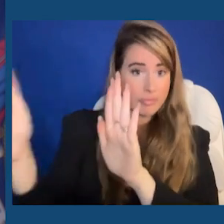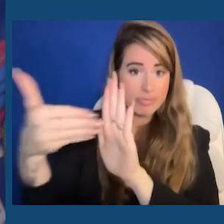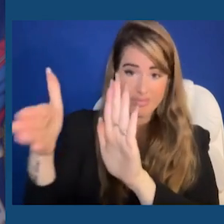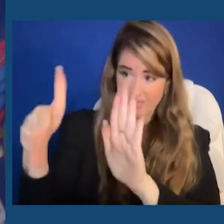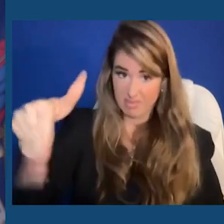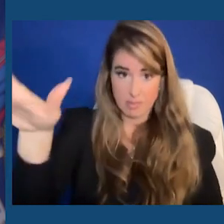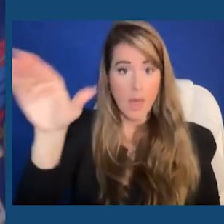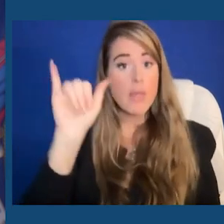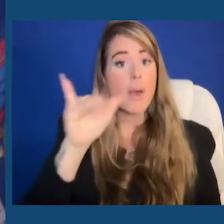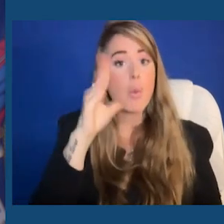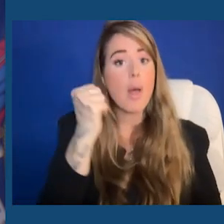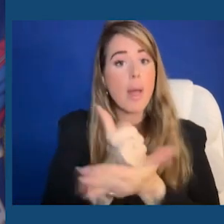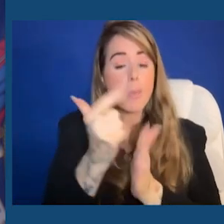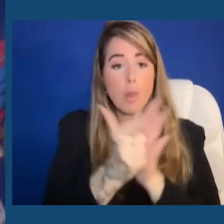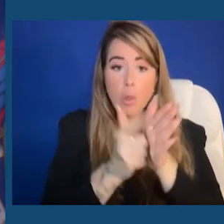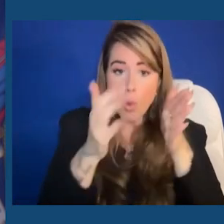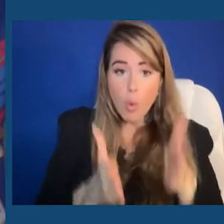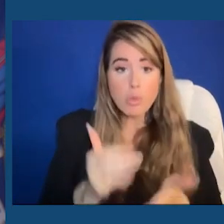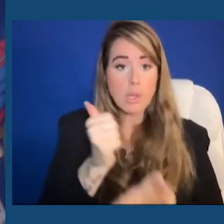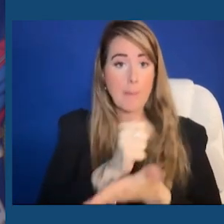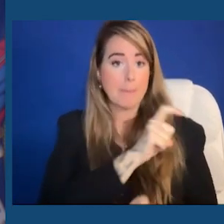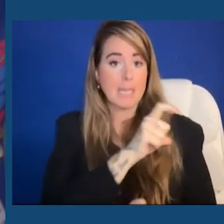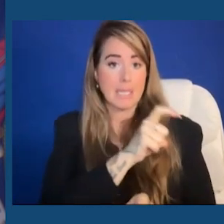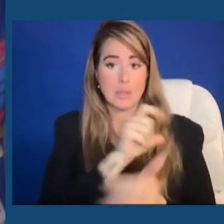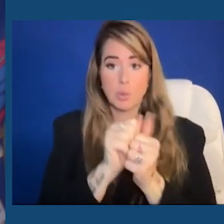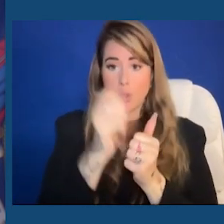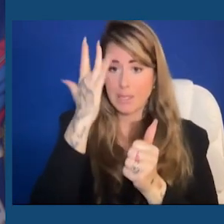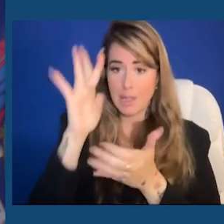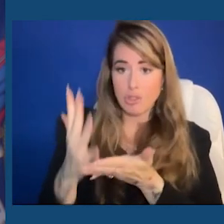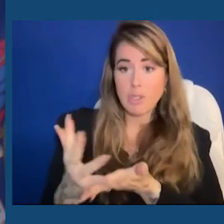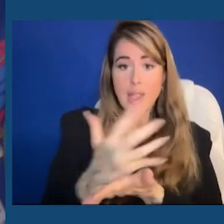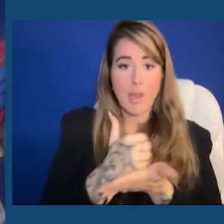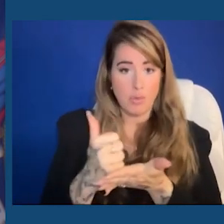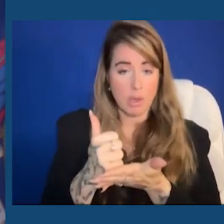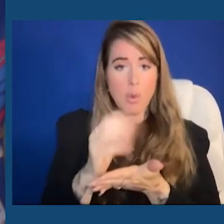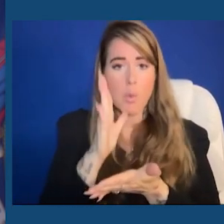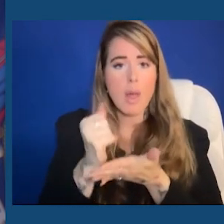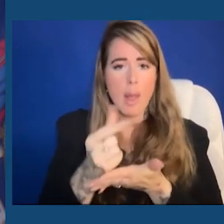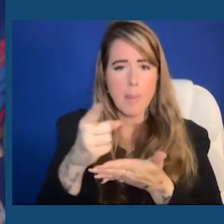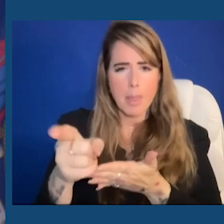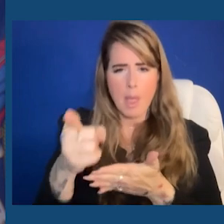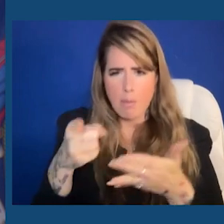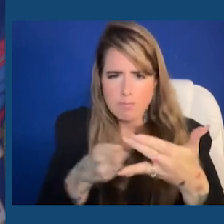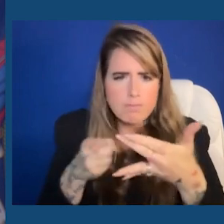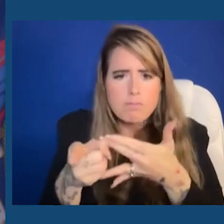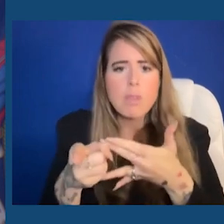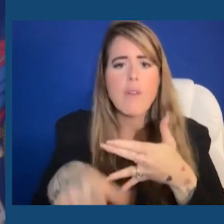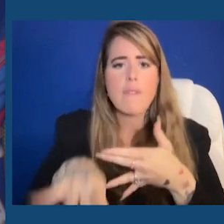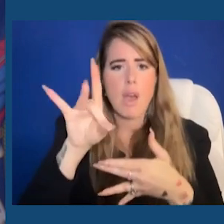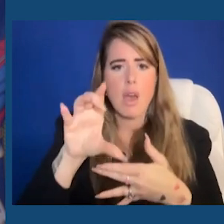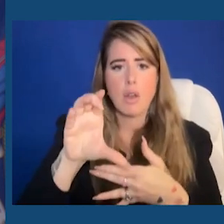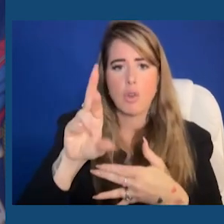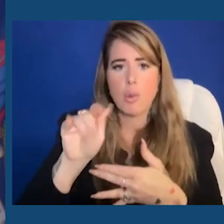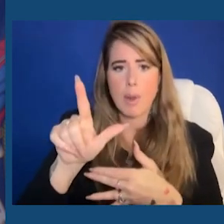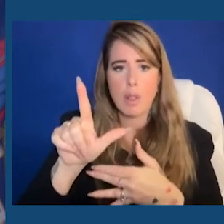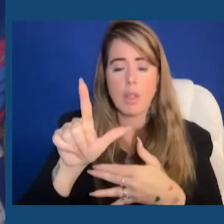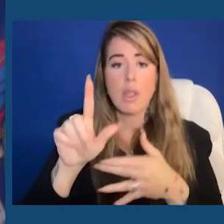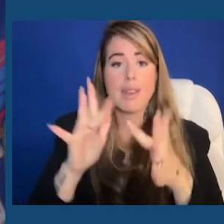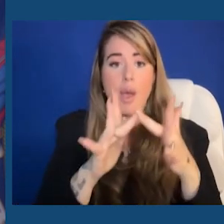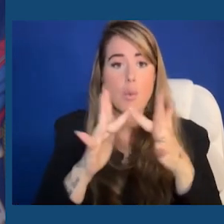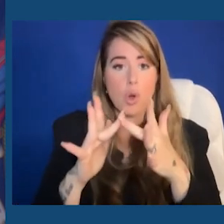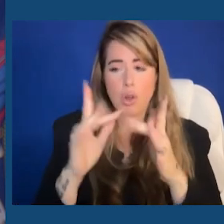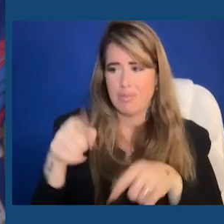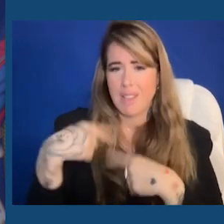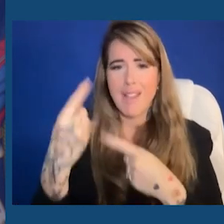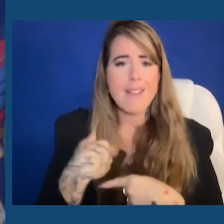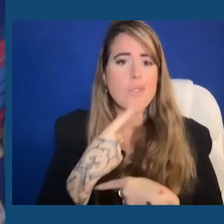help prosecutors and police with this intelligence gathering, infiltrate criminal networks, and cut through the red tape that often creates a barrier. When someone's